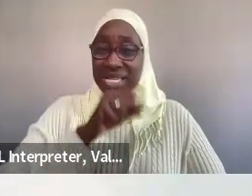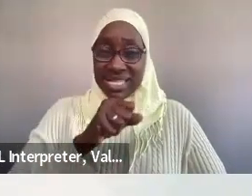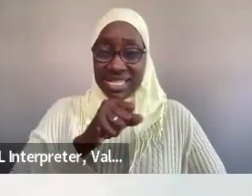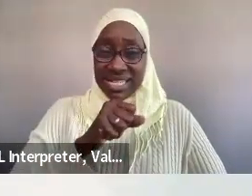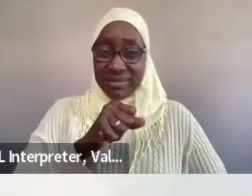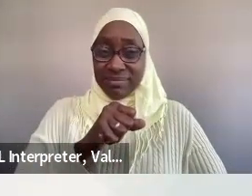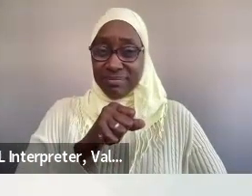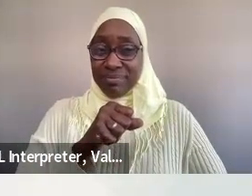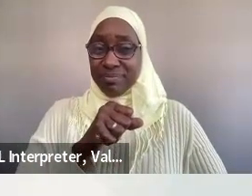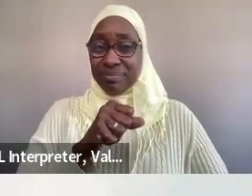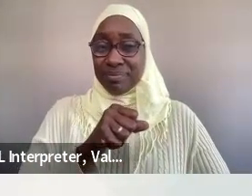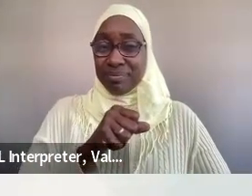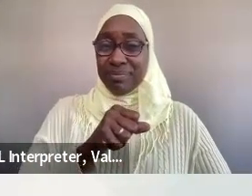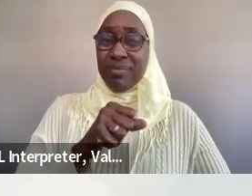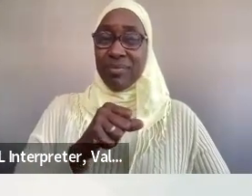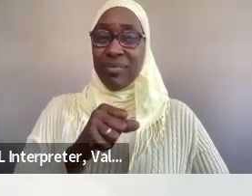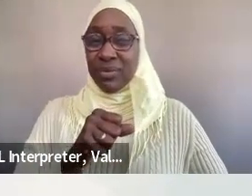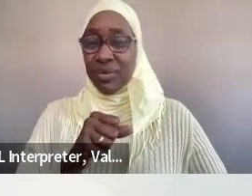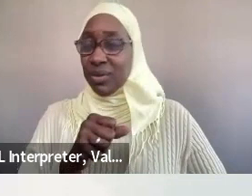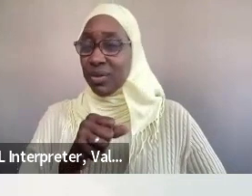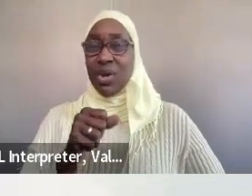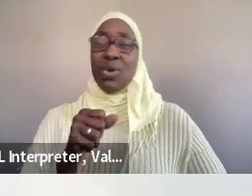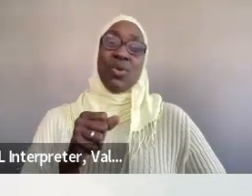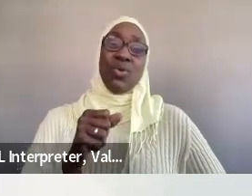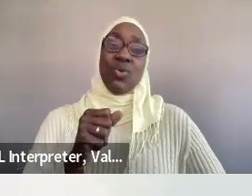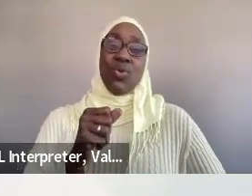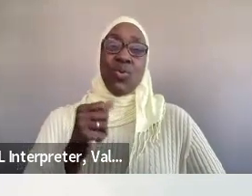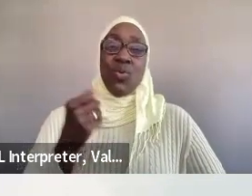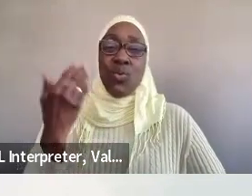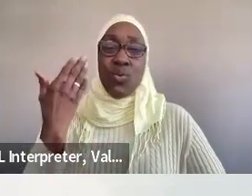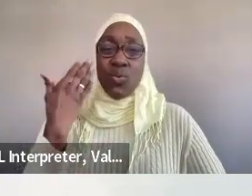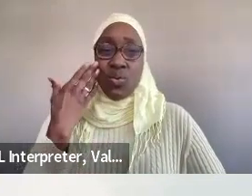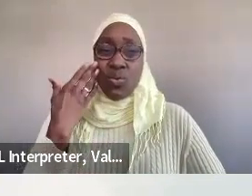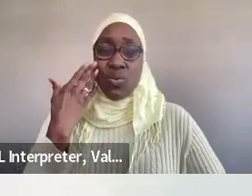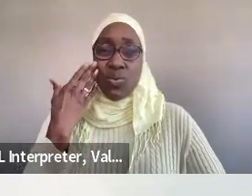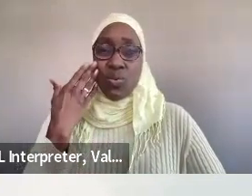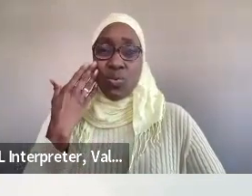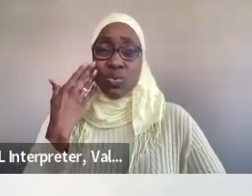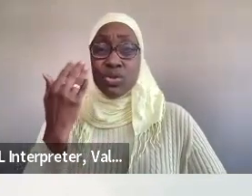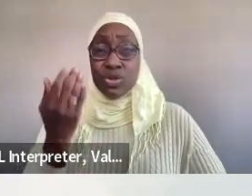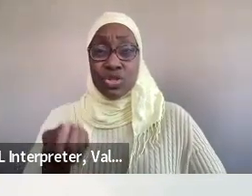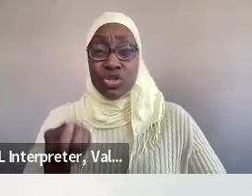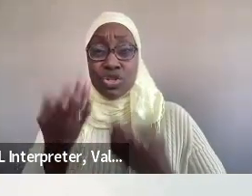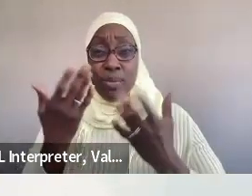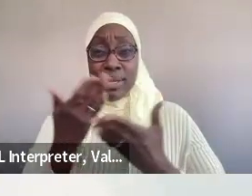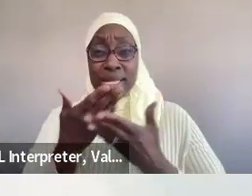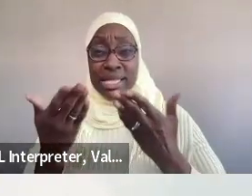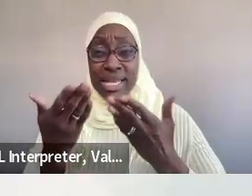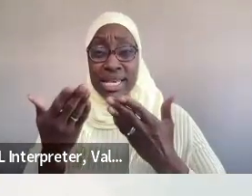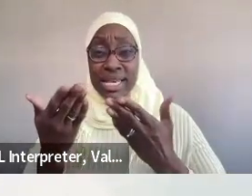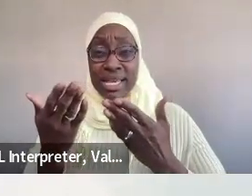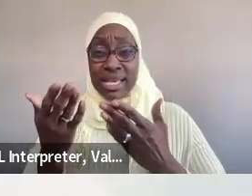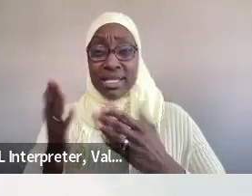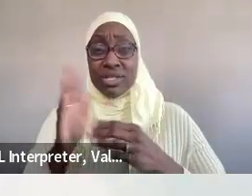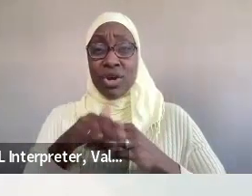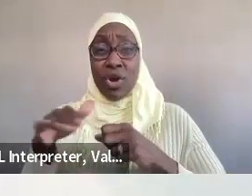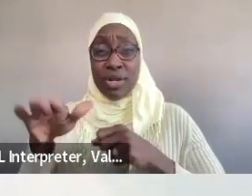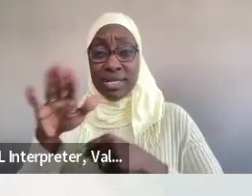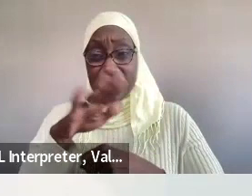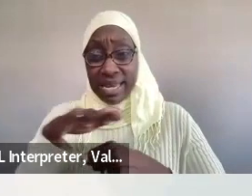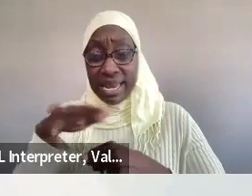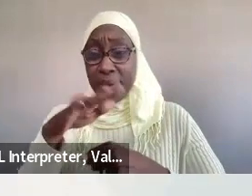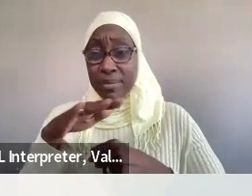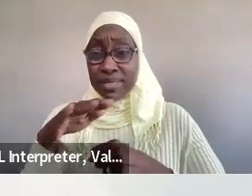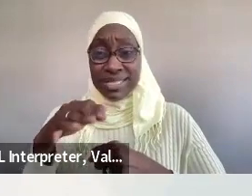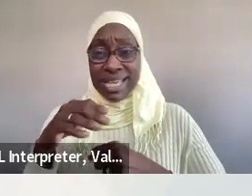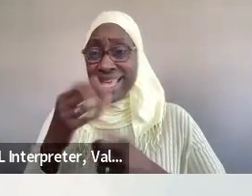have a disability resource center, which I'm sure many of us don't know about. So the difficulty in accessing such resources,